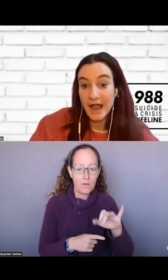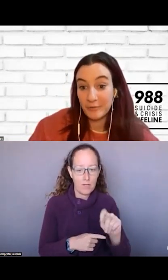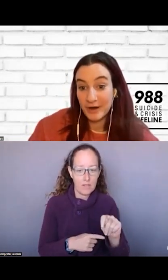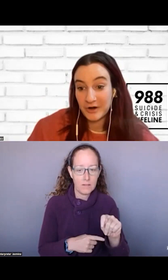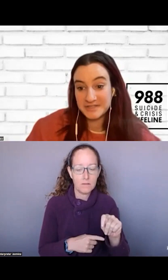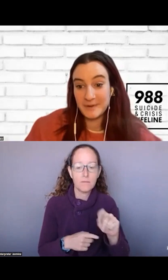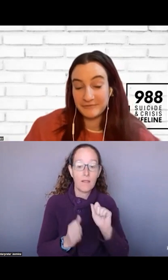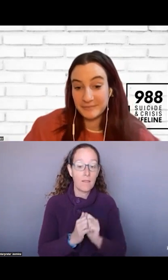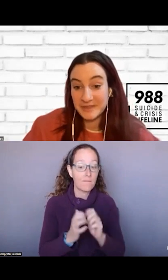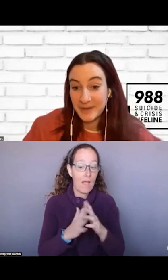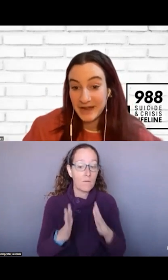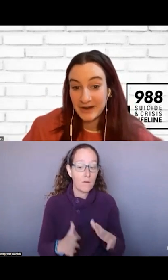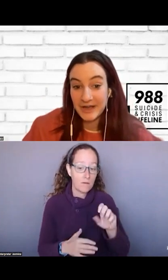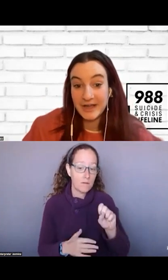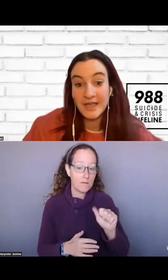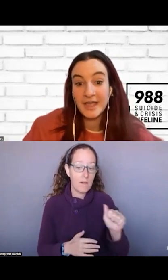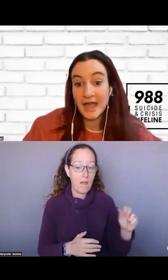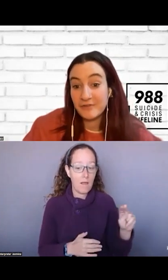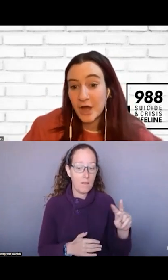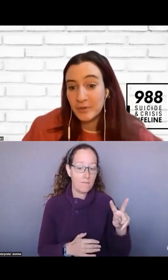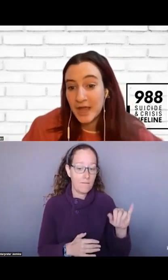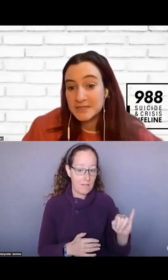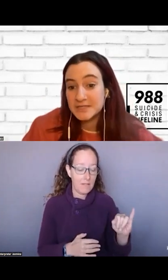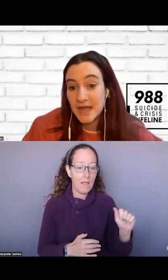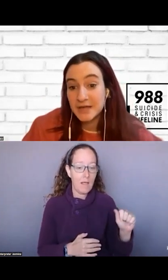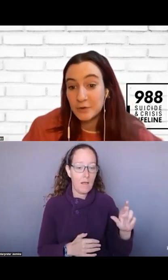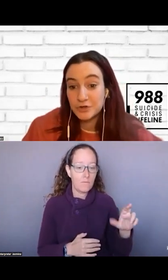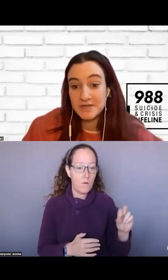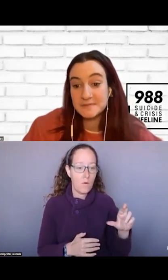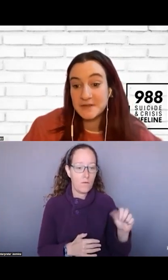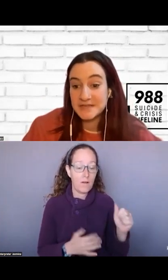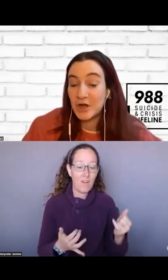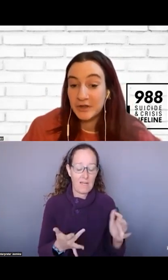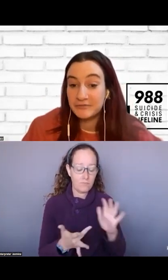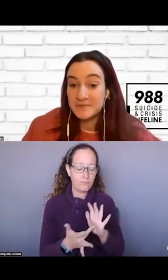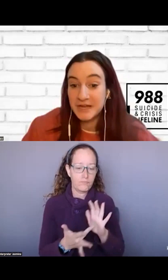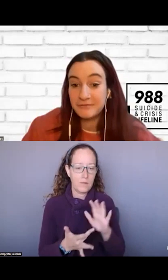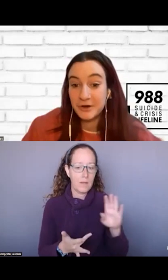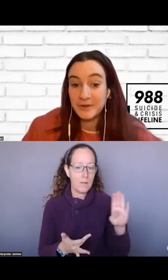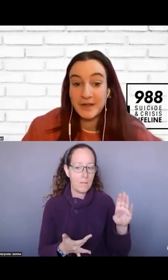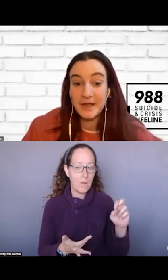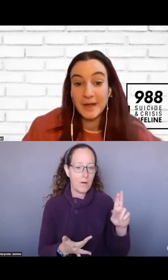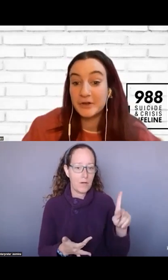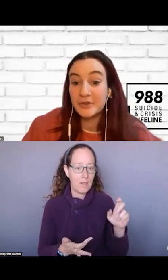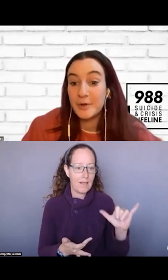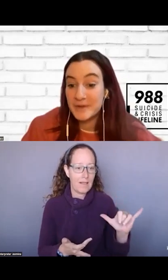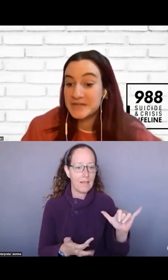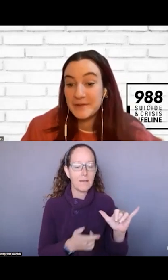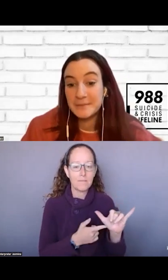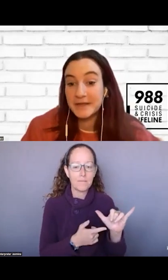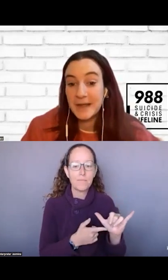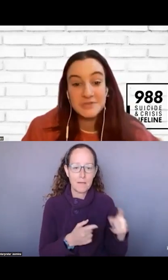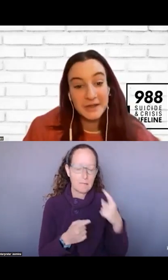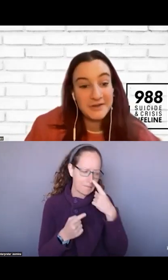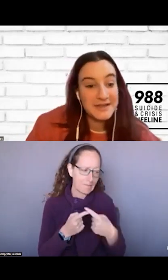Berkeley, right across the pond from me in the Bay Area. I feel obligated to say go trees because I'm calling in from Stanford, but Berkeley won big time